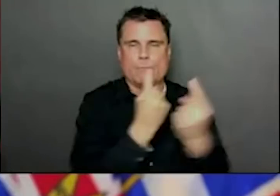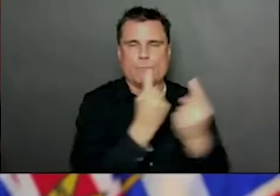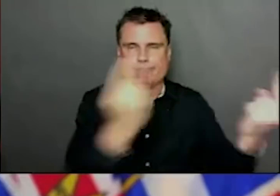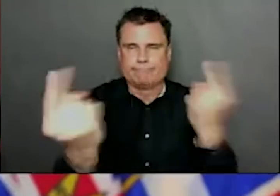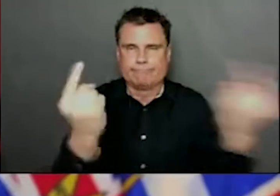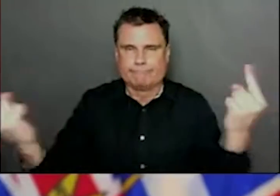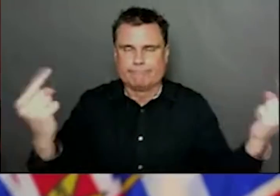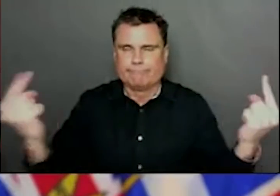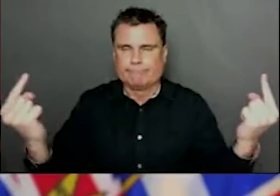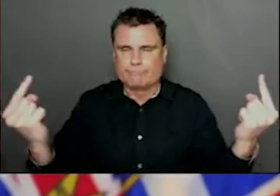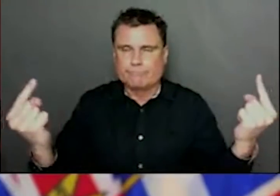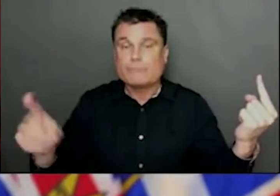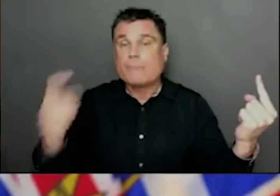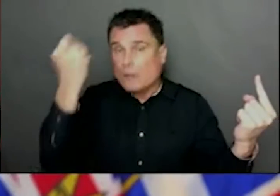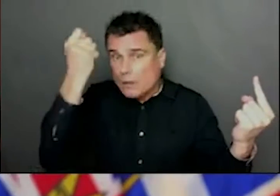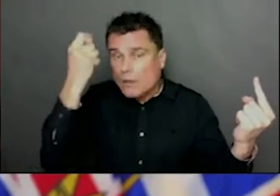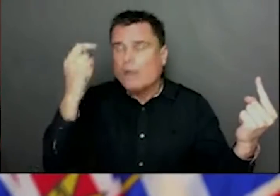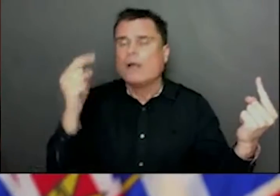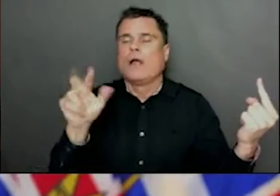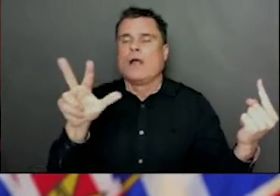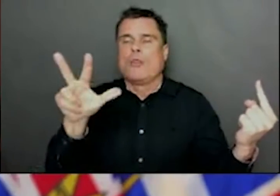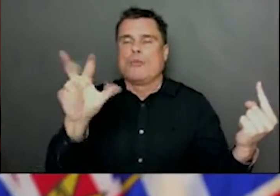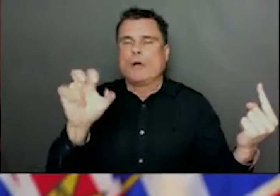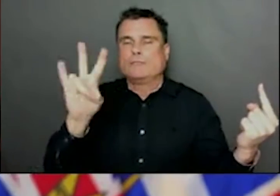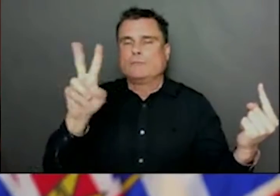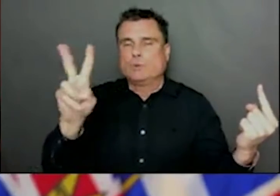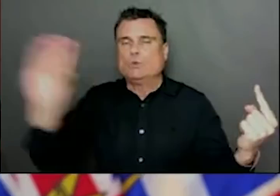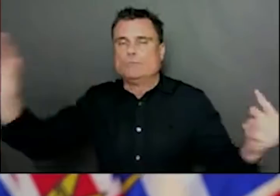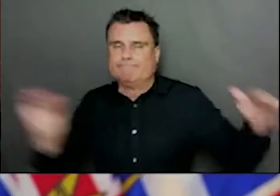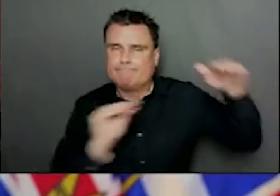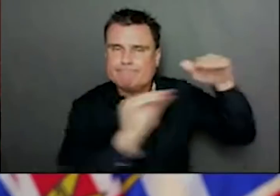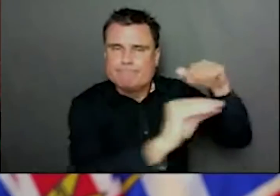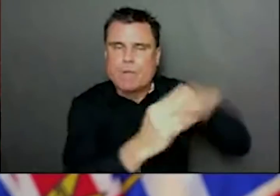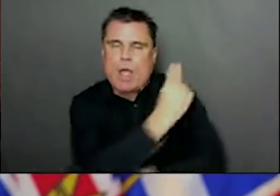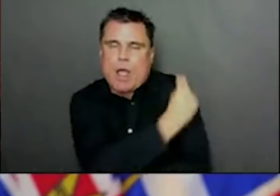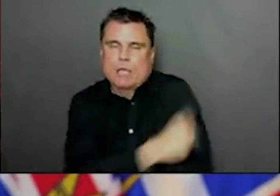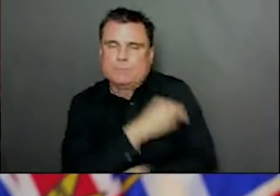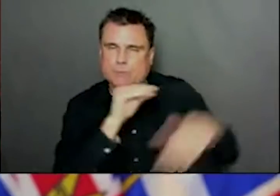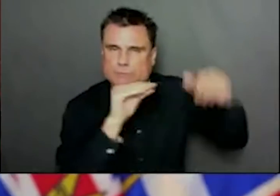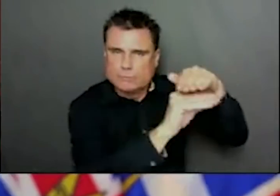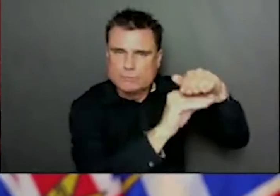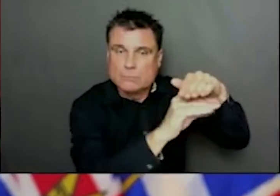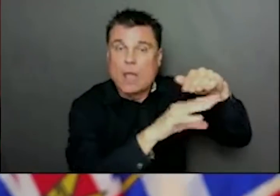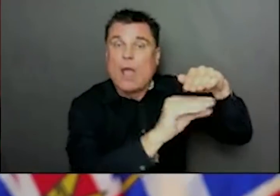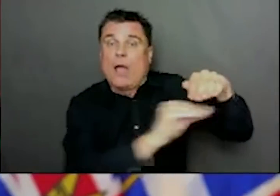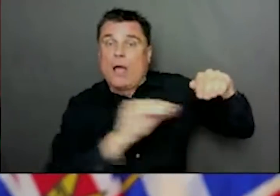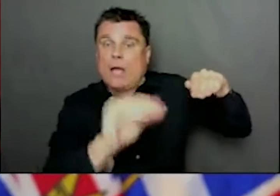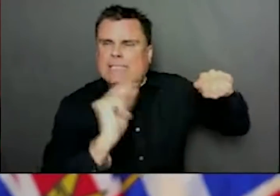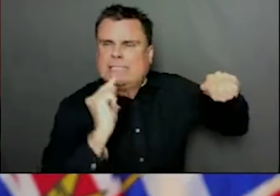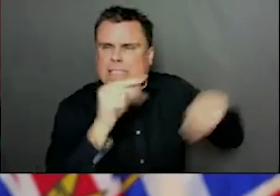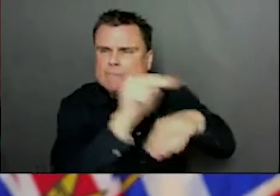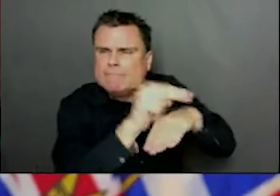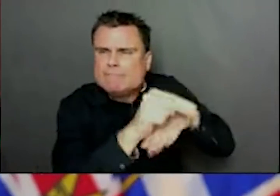372 people are in hospitals, 74 of whom are in critical care or ICU. In addition,